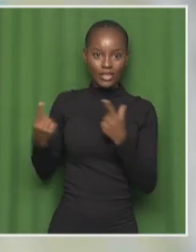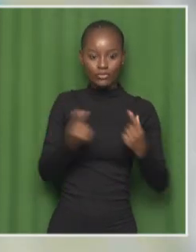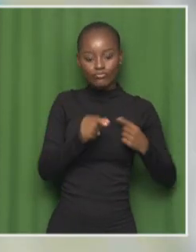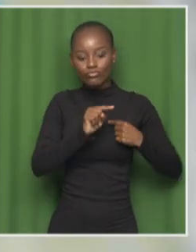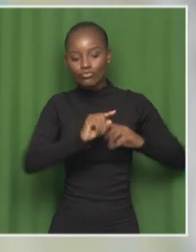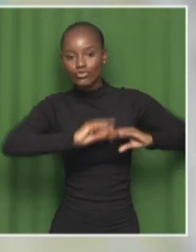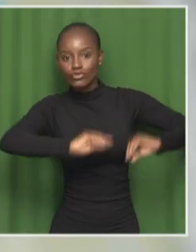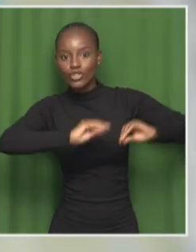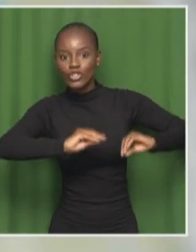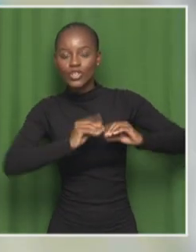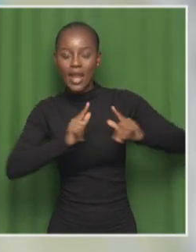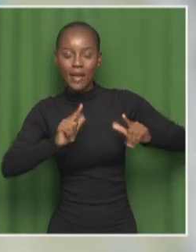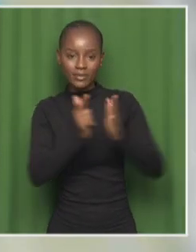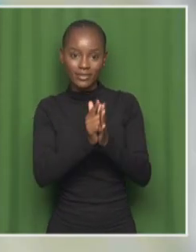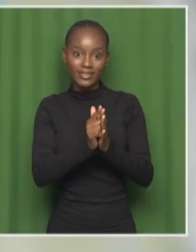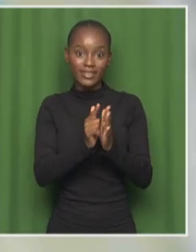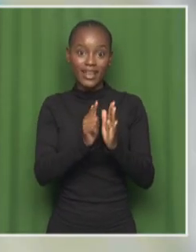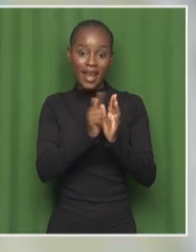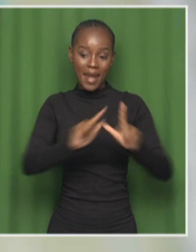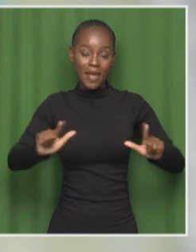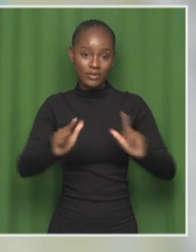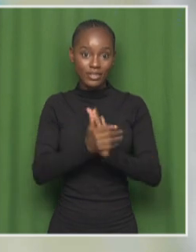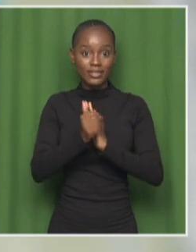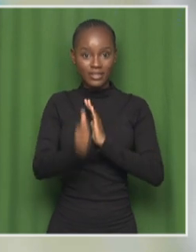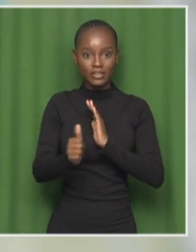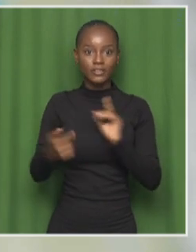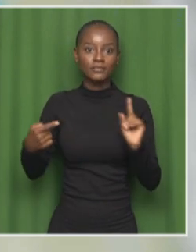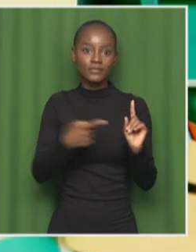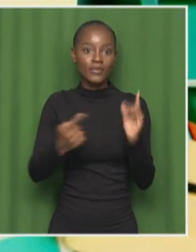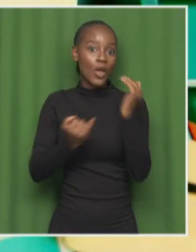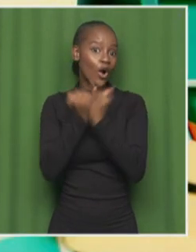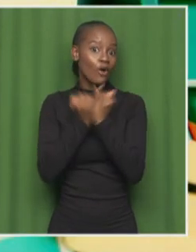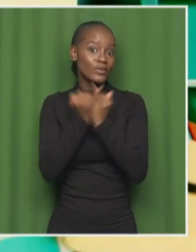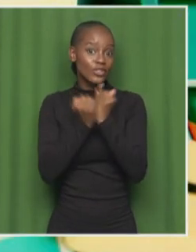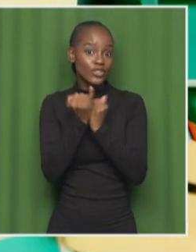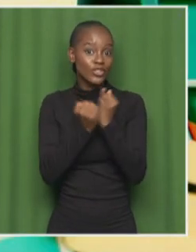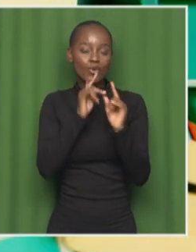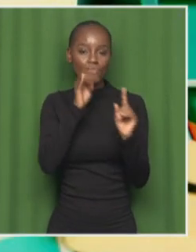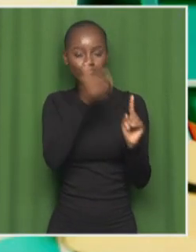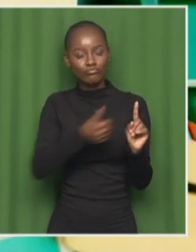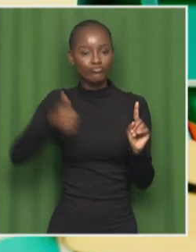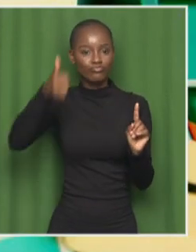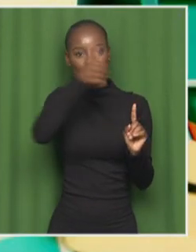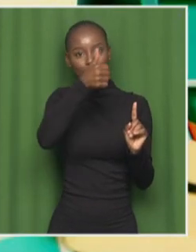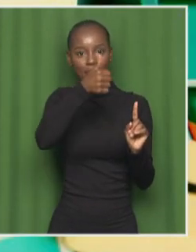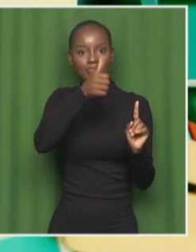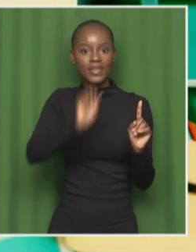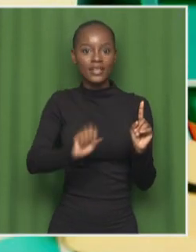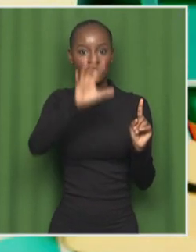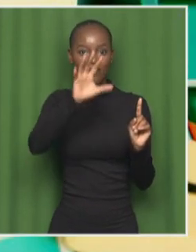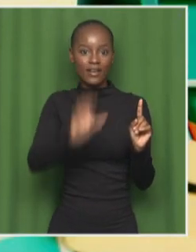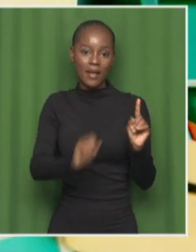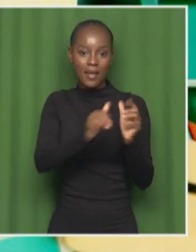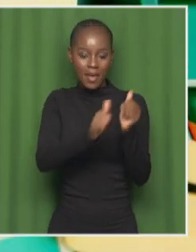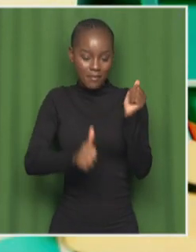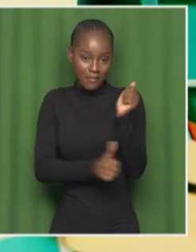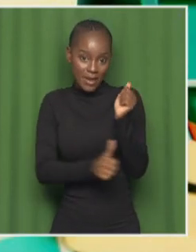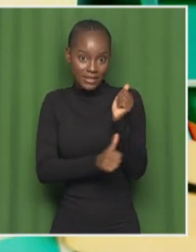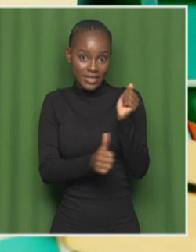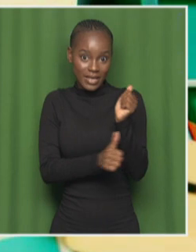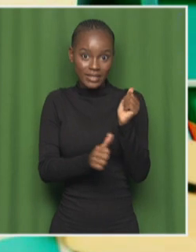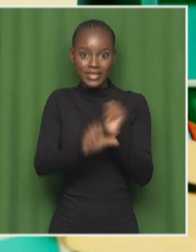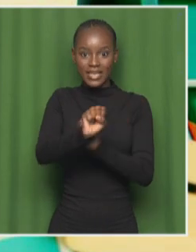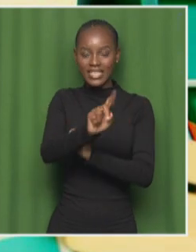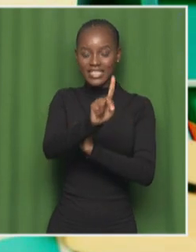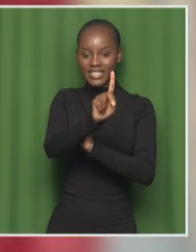students. To share a bit more on the competition, we're joined by President of Scrabble South Africa, Dr. Obidike, and Vice President Stephen Gruzd.